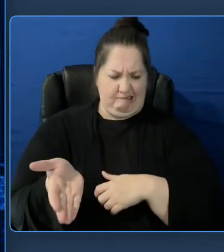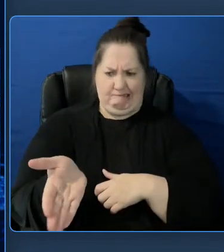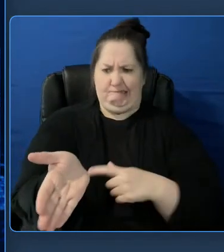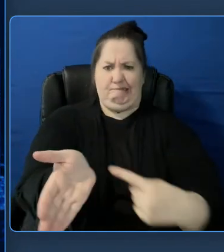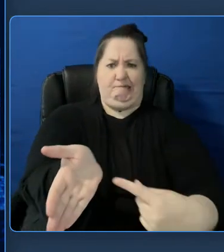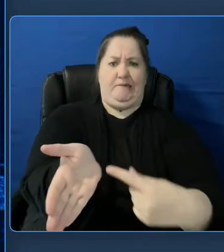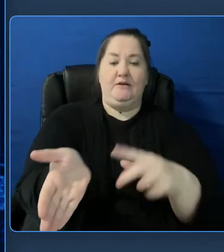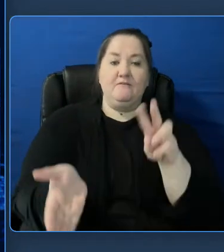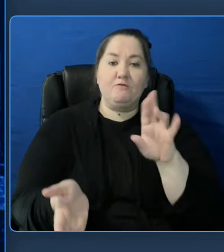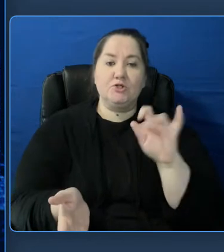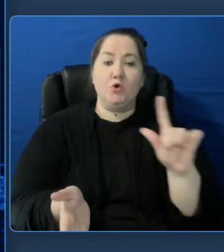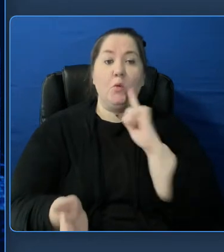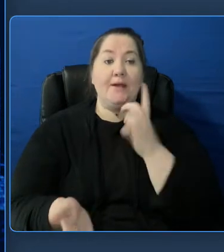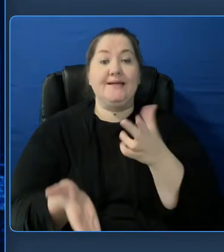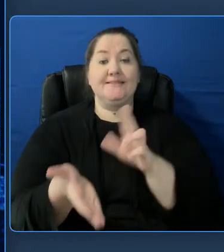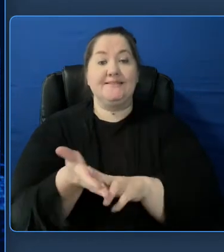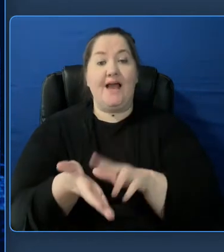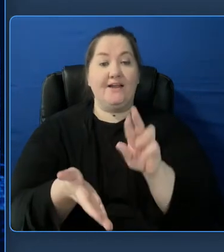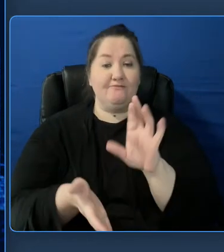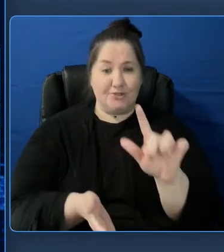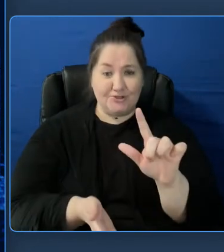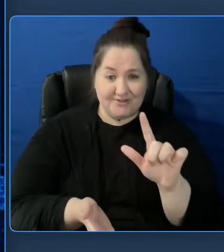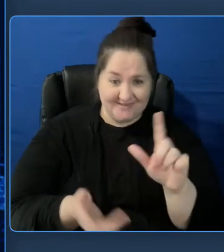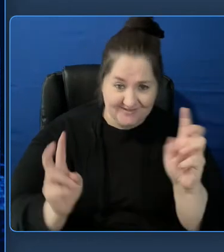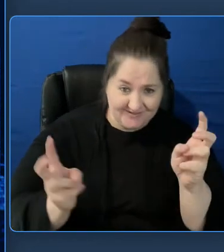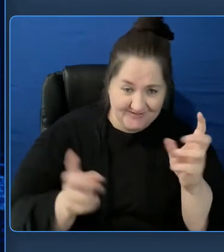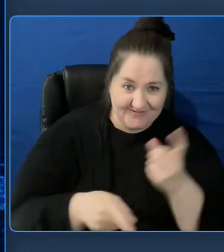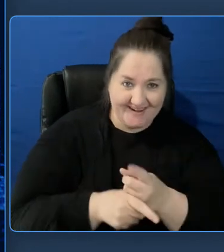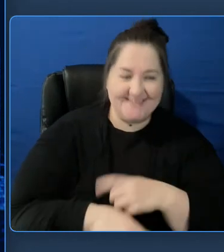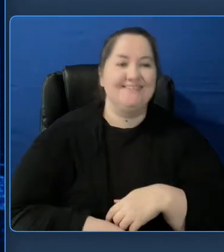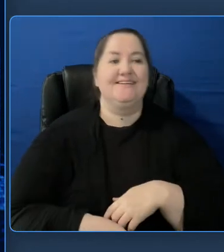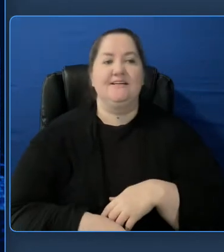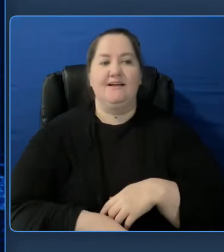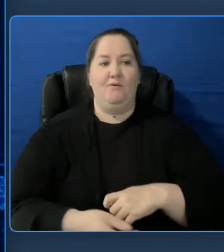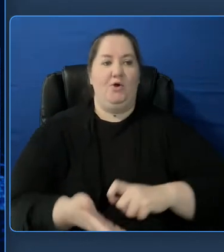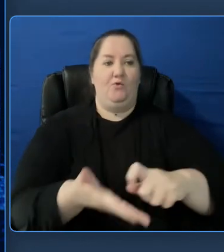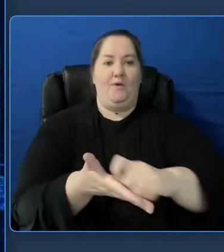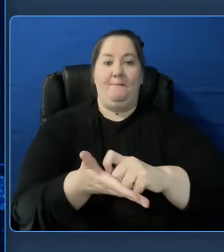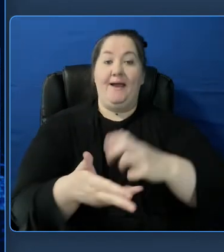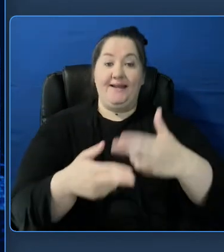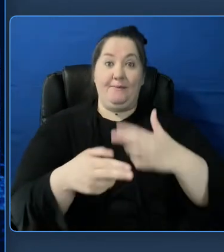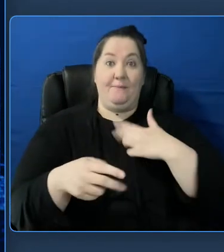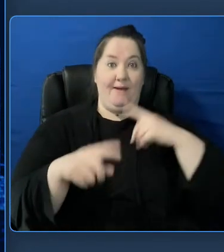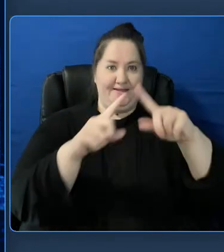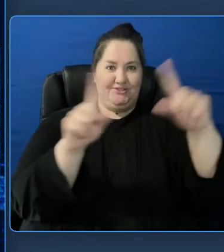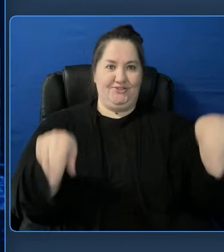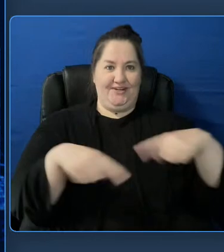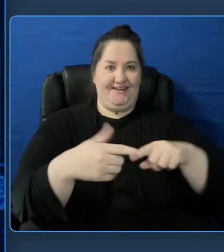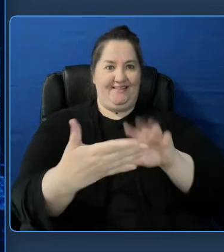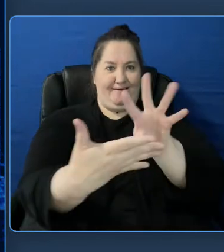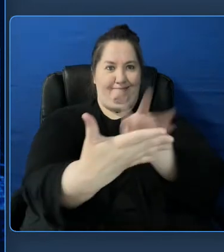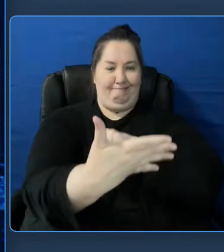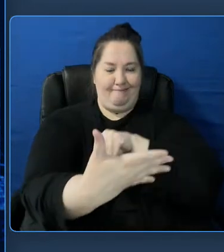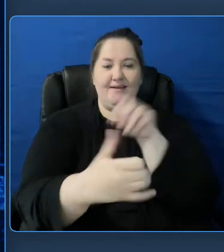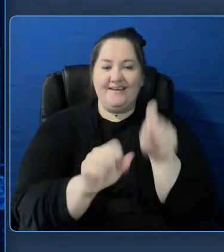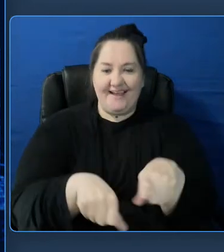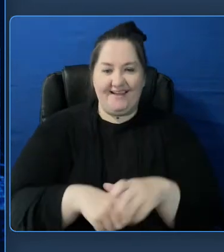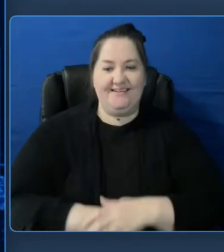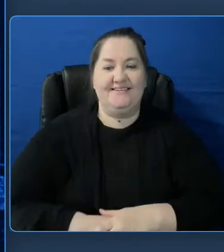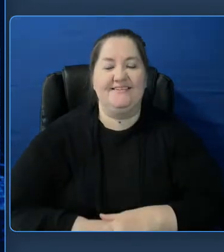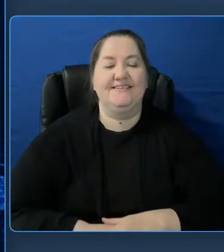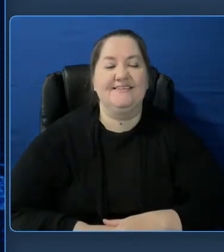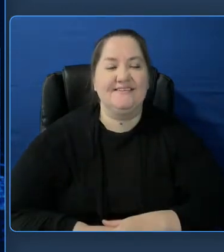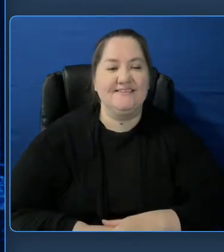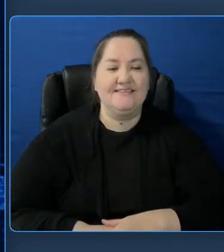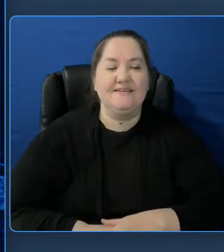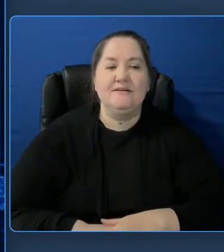it's a virtual book, we can sign. I will reach out and yes, write my name on my screen and then I'll hate you.